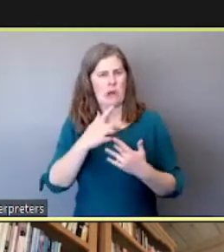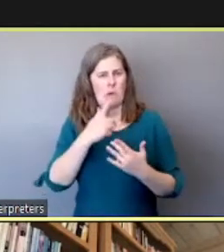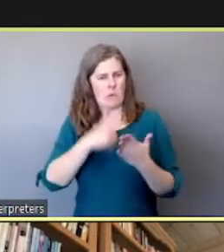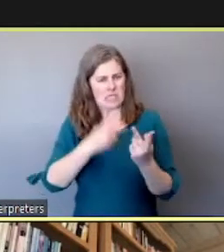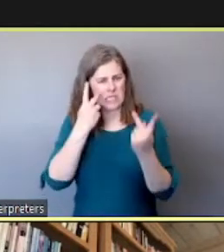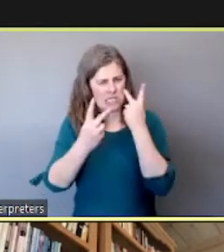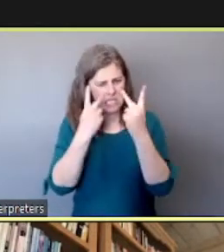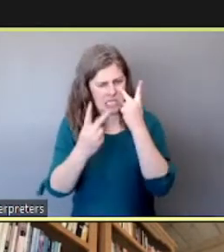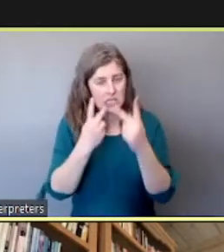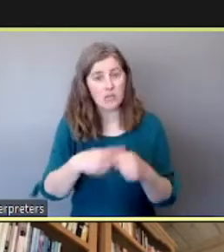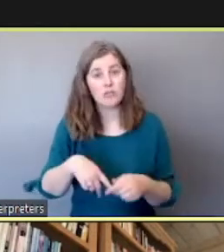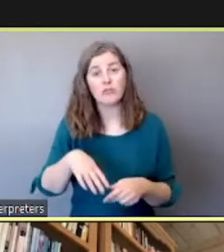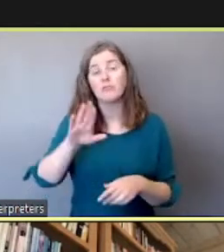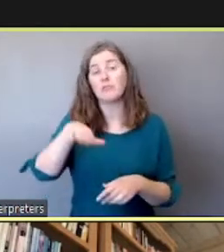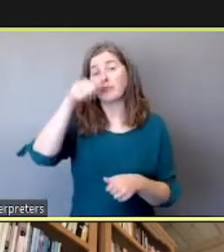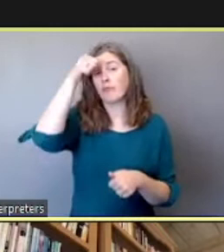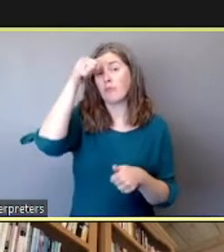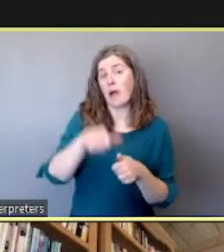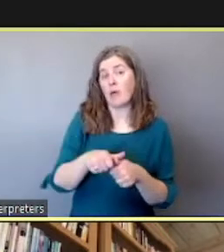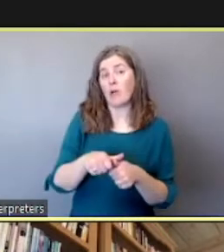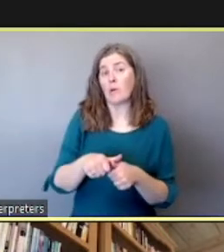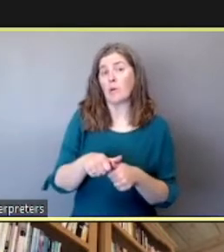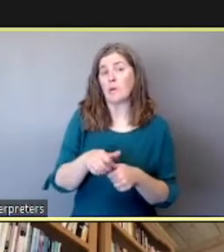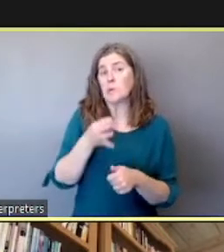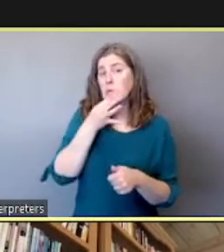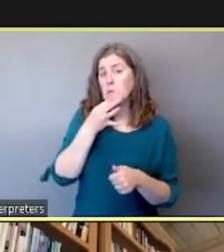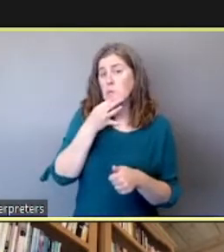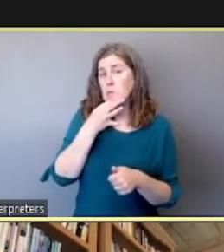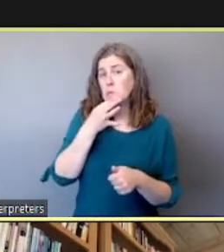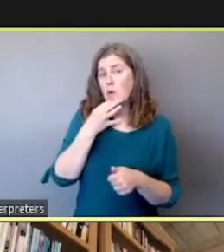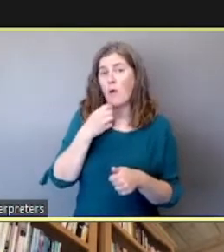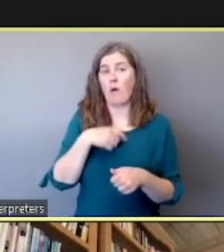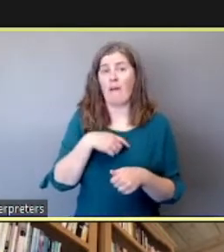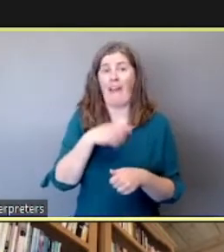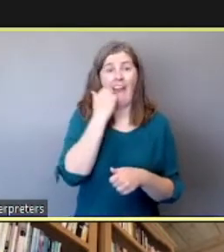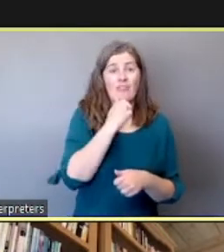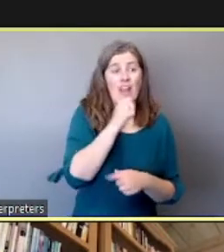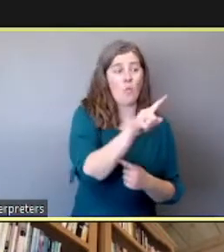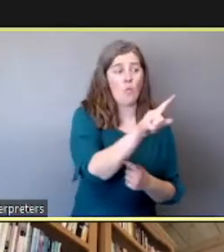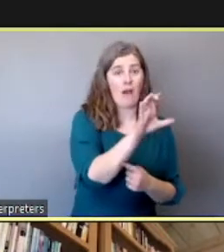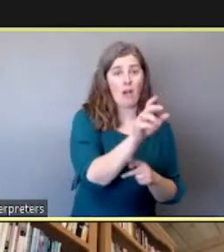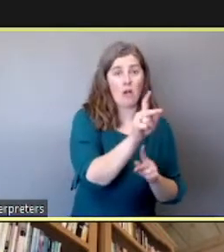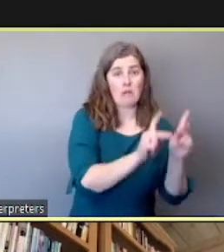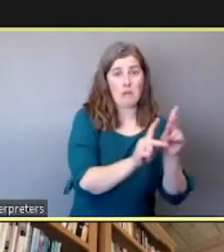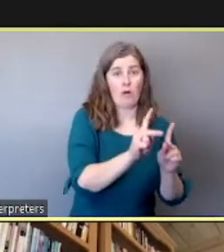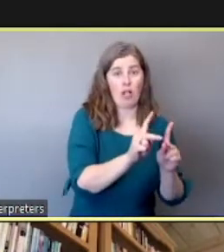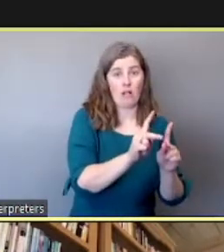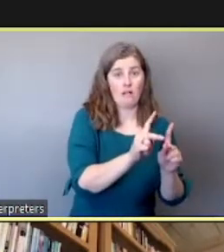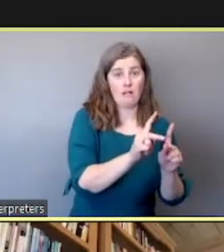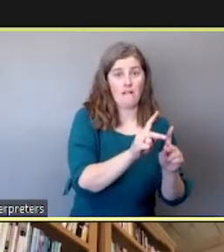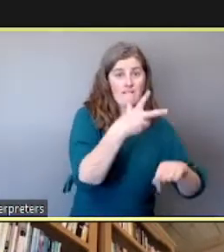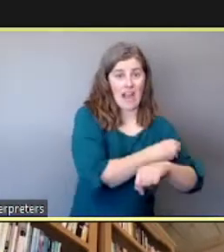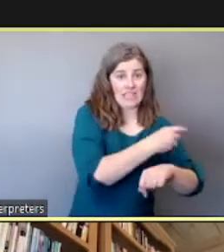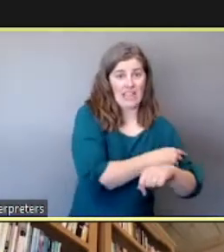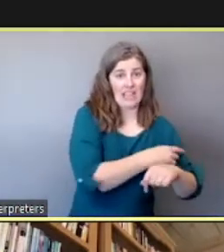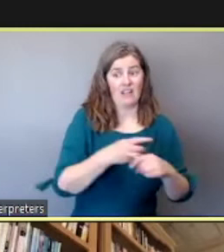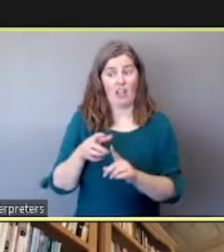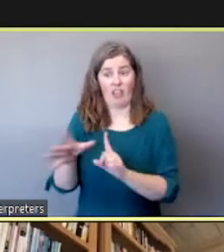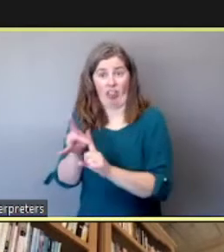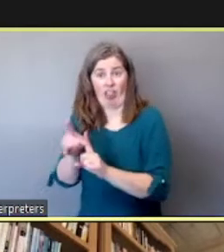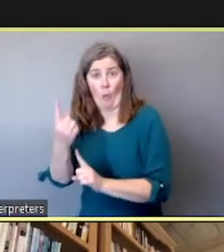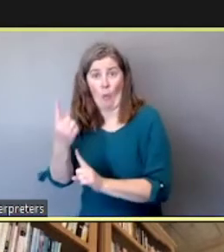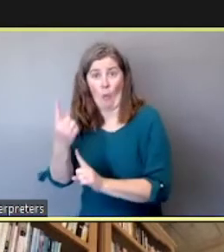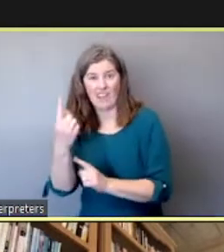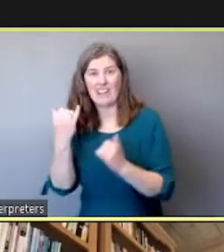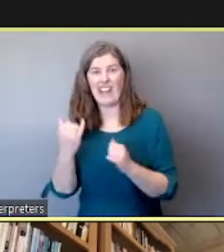data. You remember that we almost got to 100. We were vaccinating 100 people a day for every case. We're now down to 12 people a day